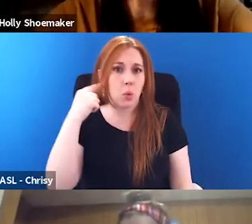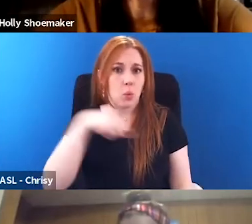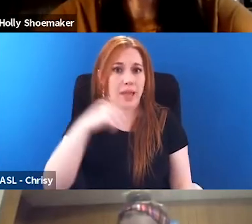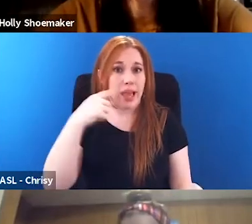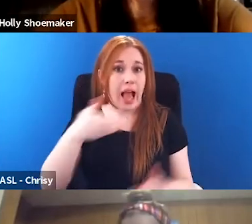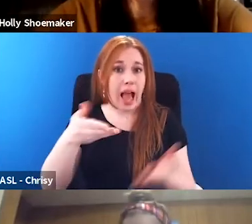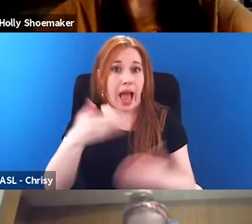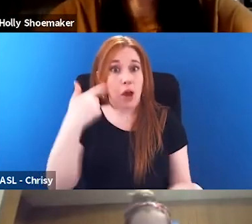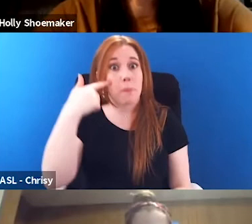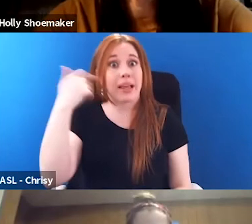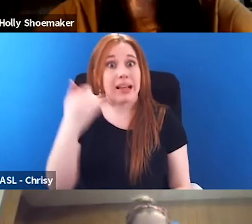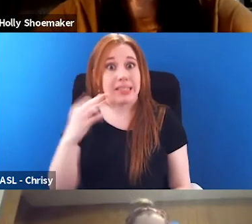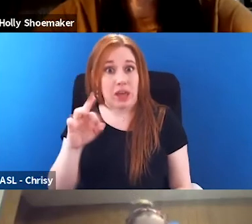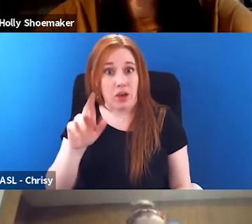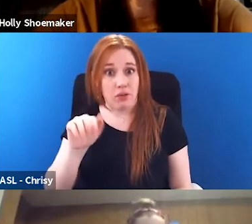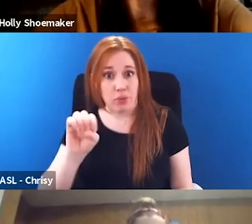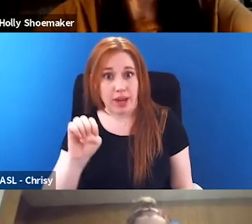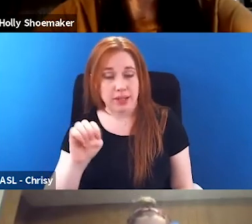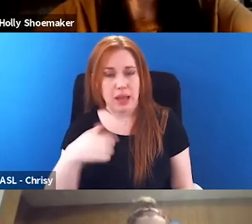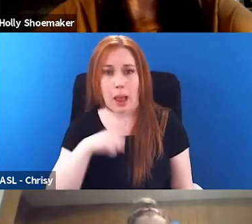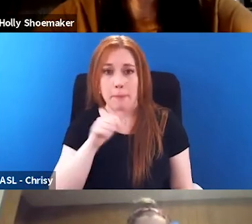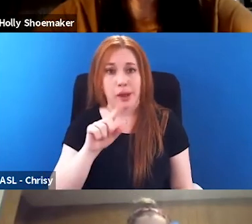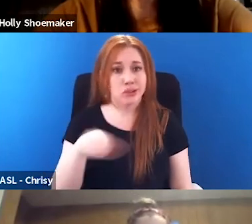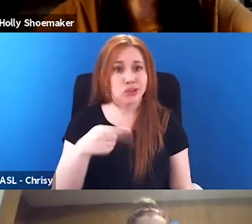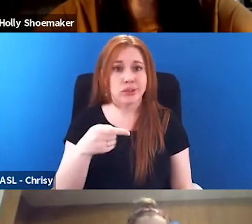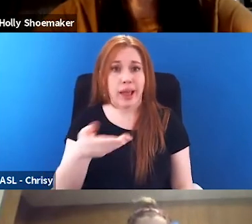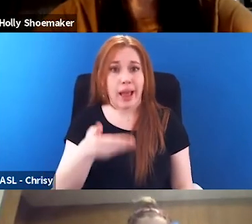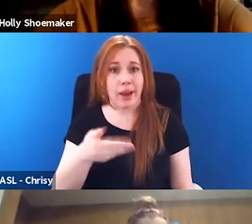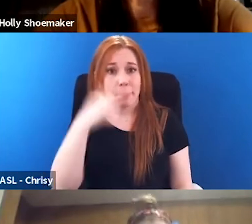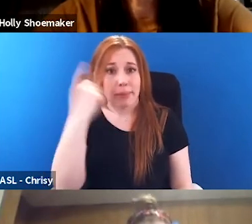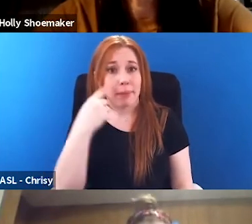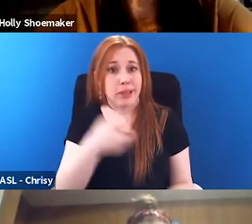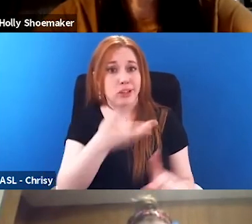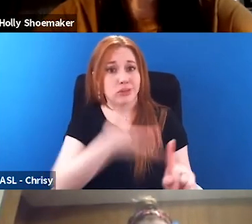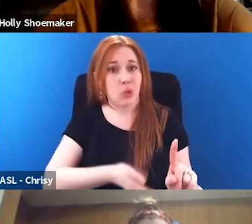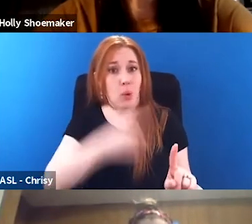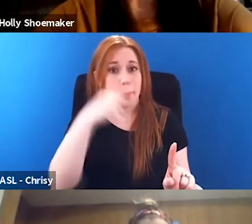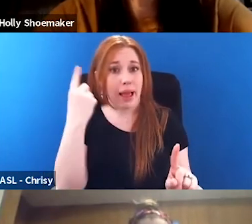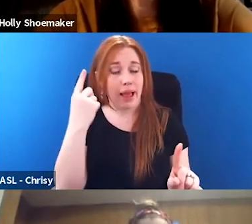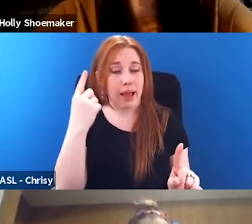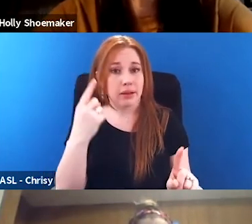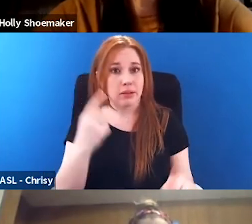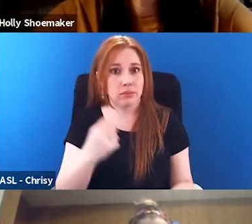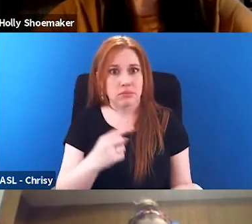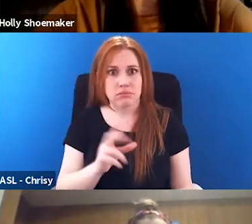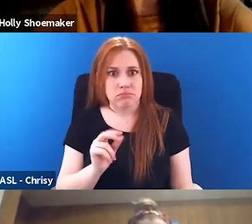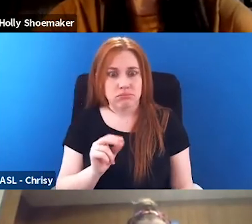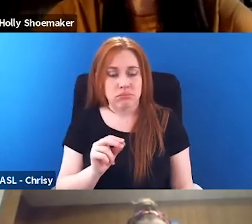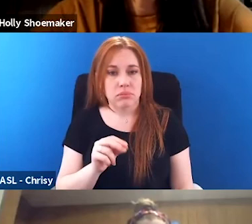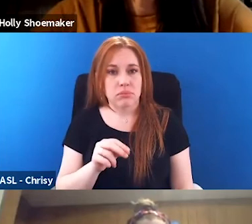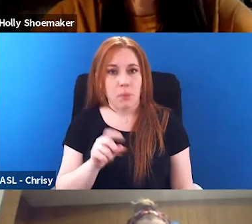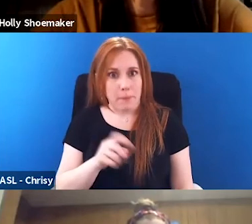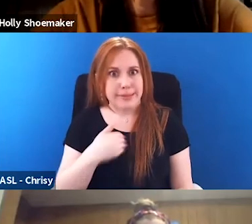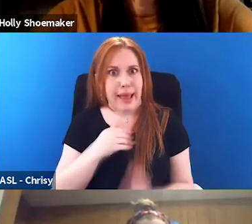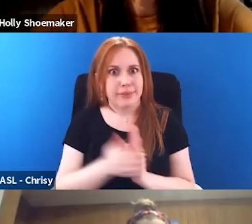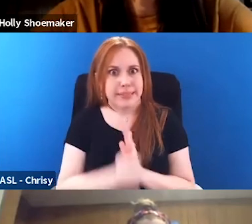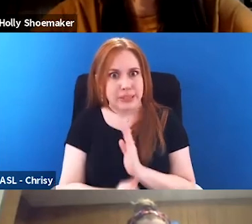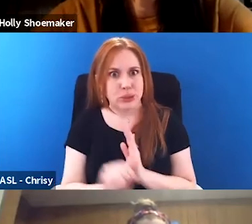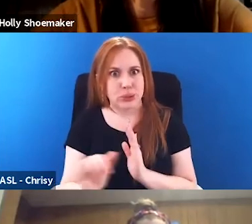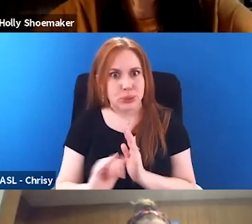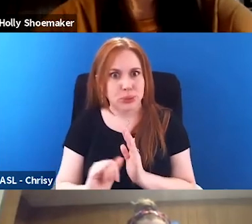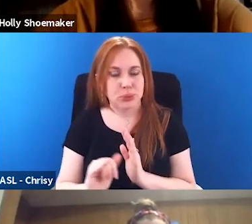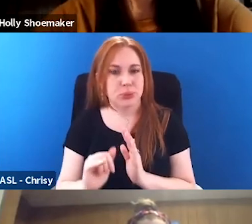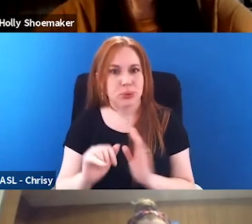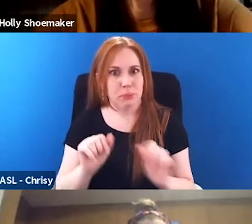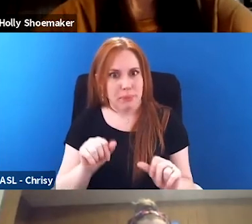not going to hire, just a black person because they're black. They obviously have to have, some skill set that's going to be able to do the